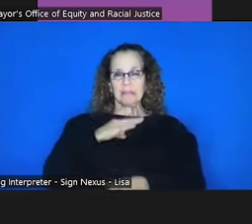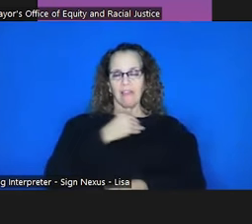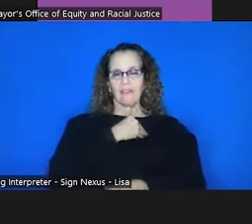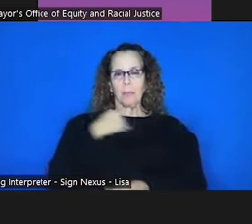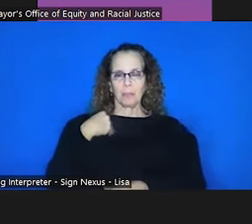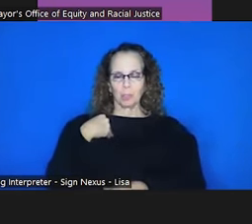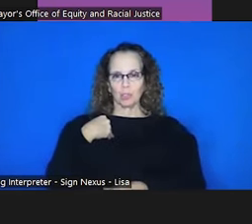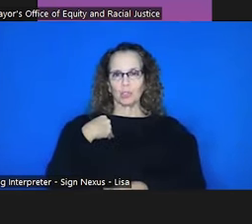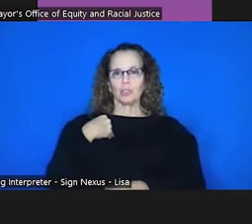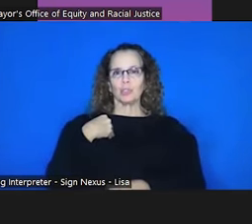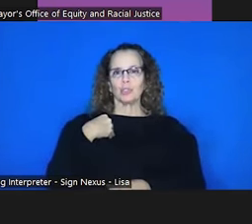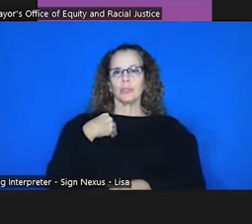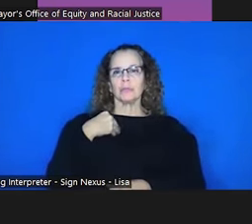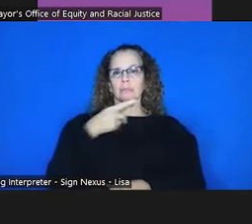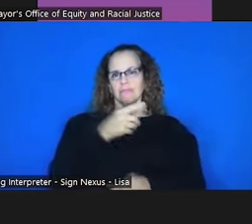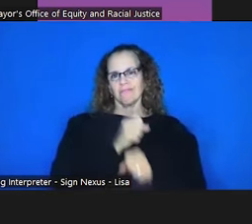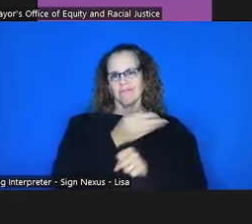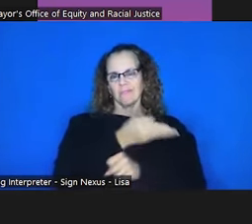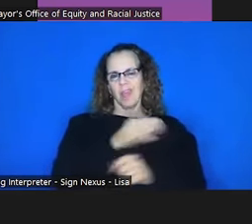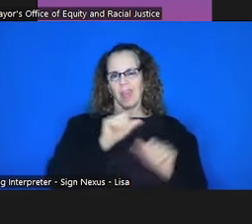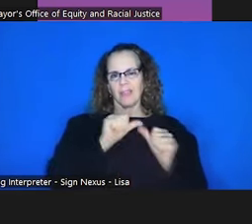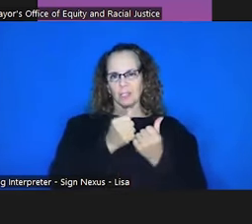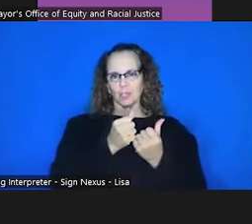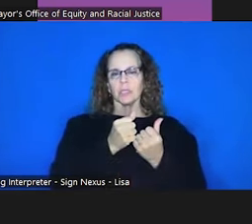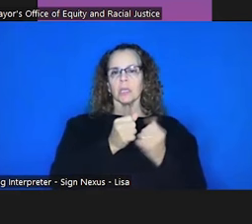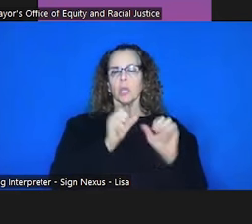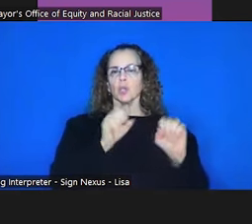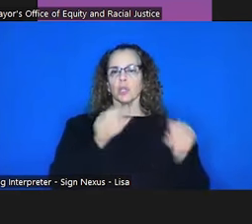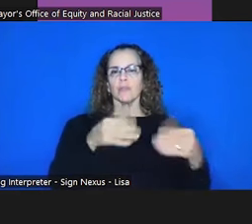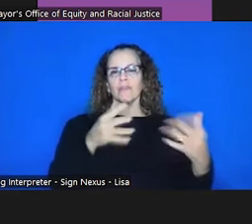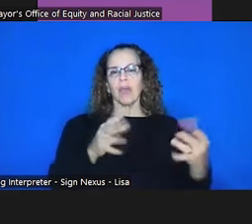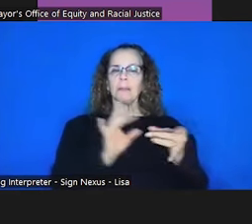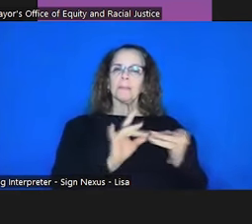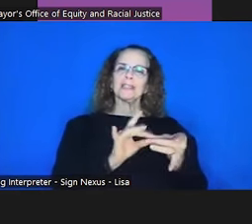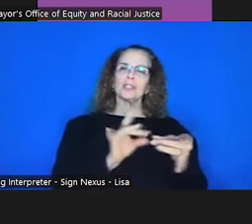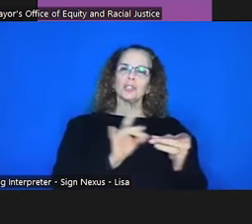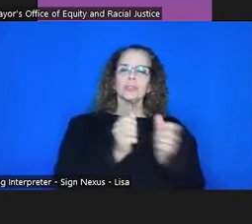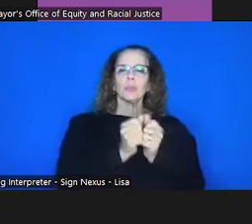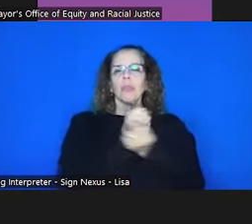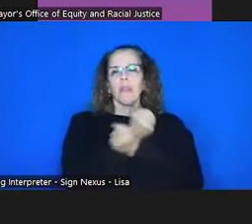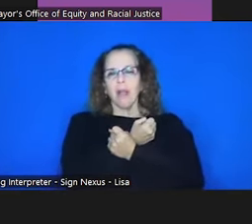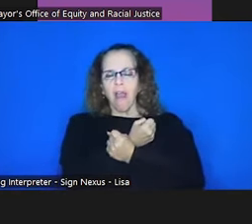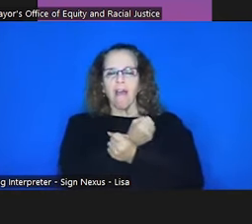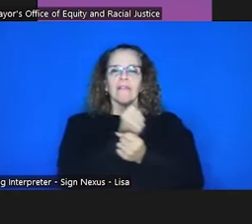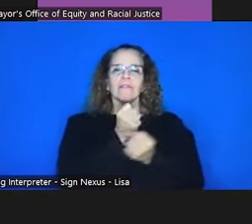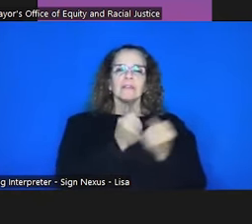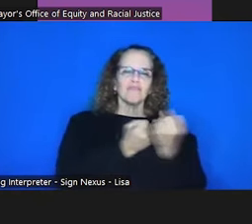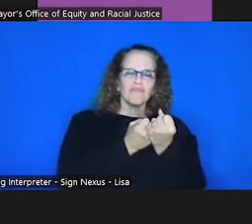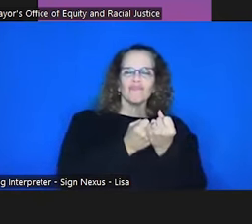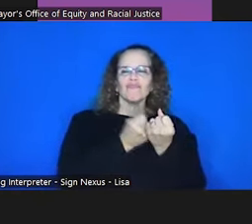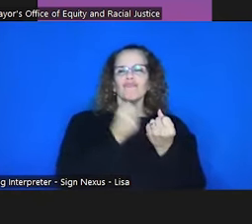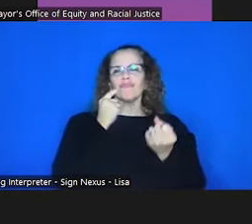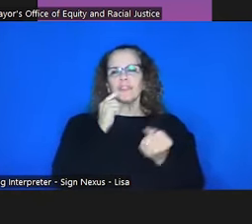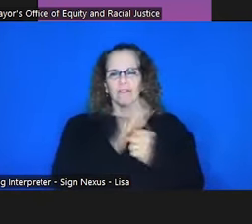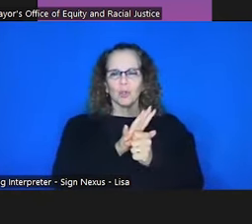were able to, you know, provide, loving messages of support and affirmation, you know, to the folks that we have